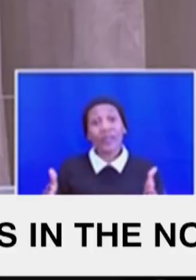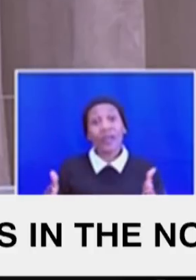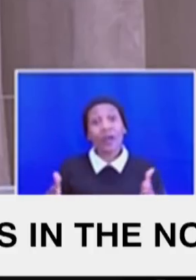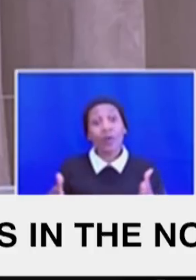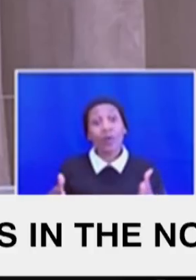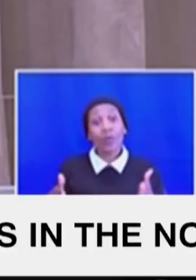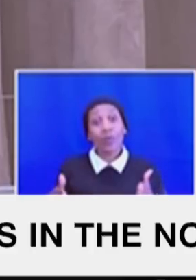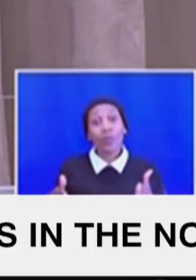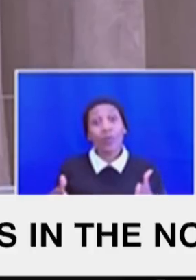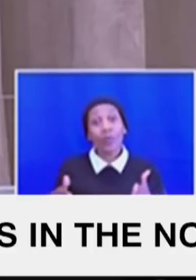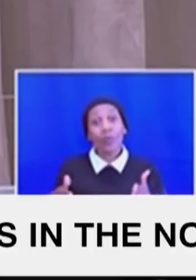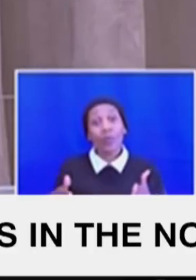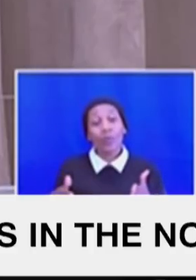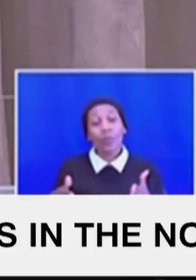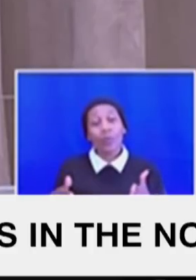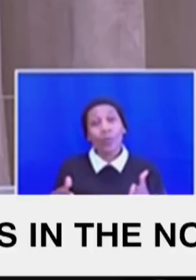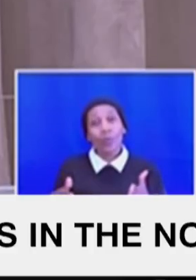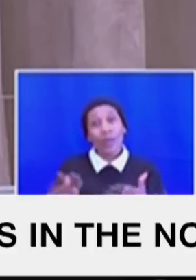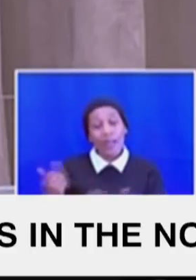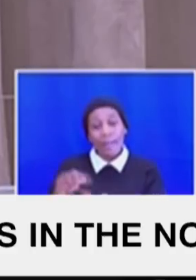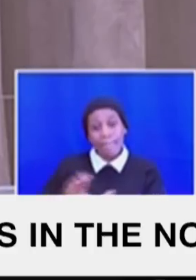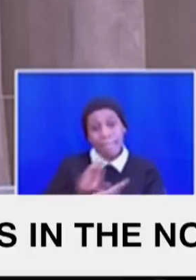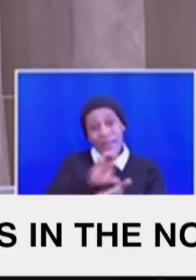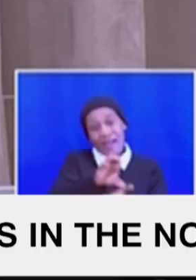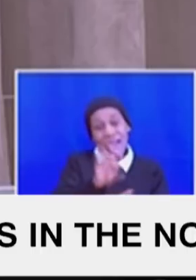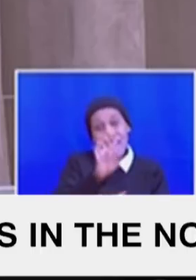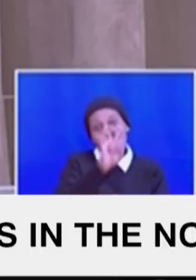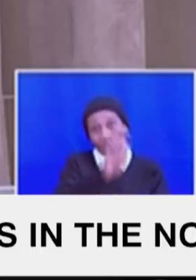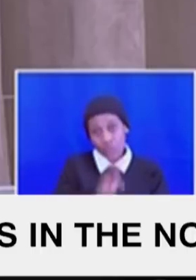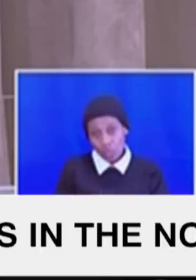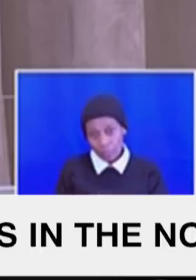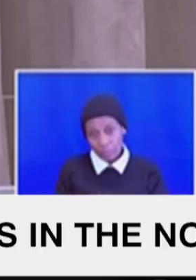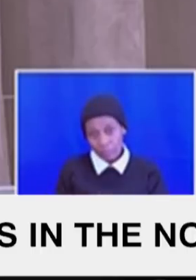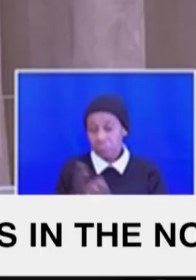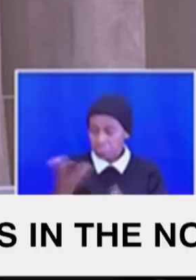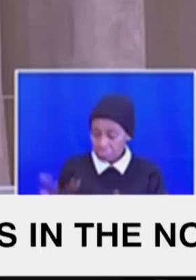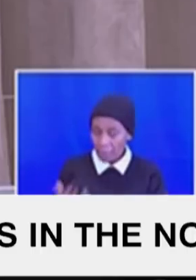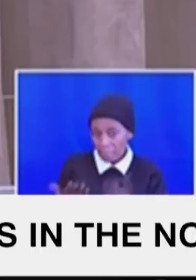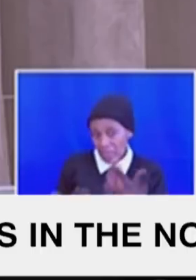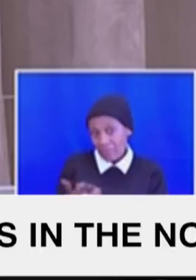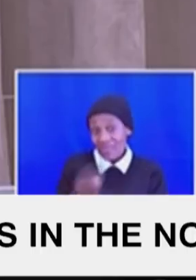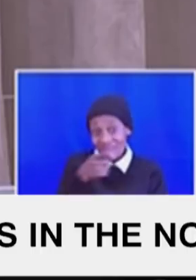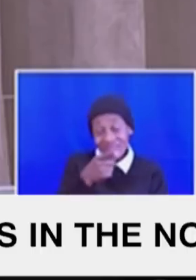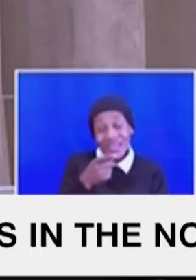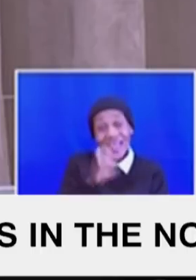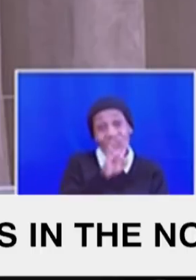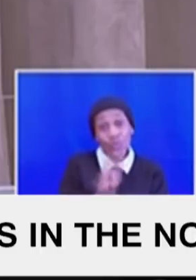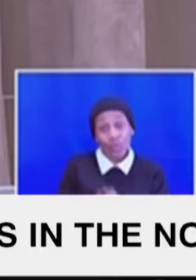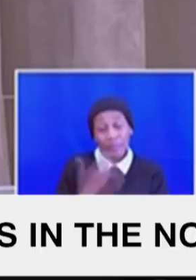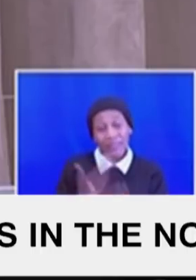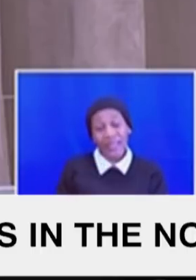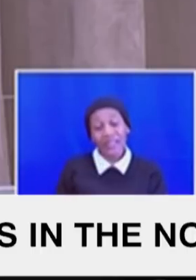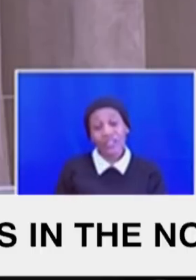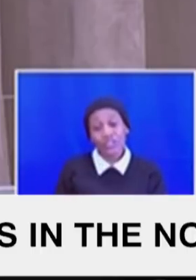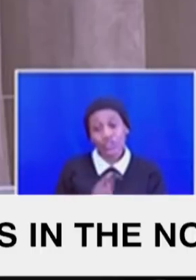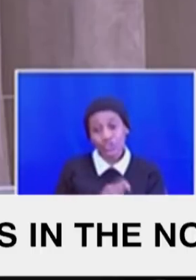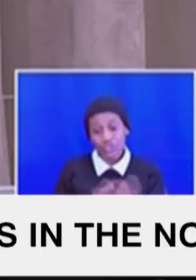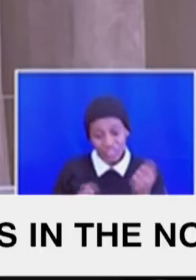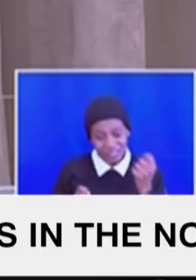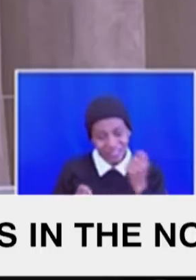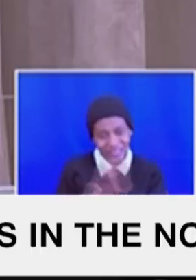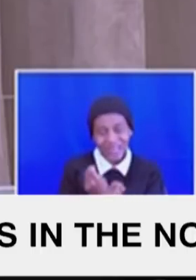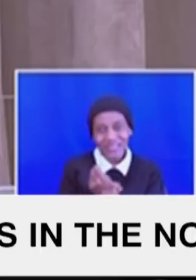for ESCOM intended to improve the utilities balance sheet, whilst